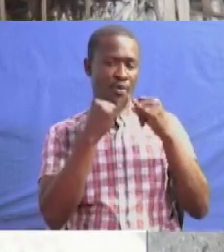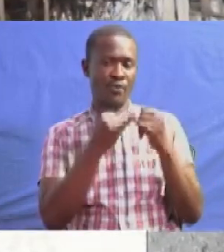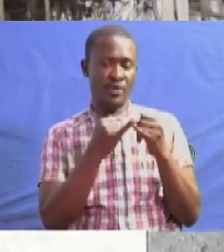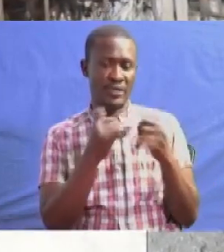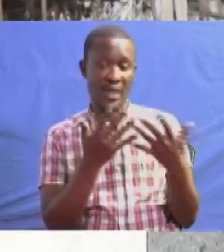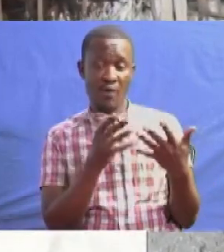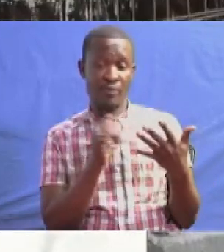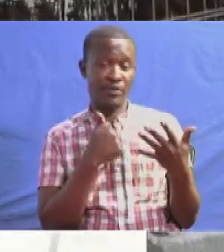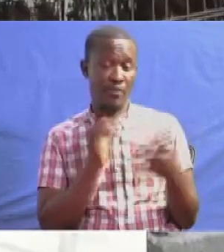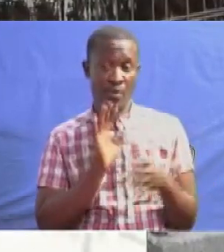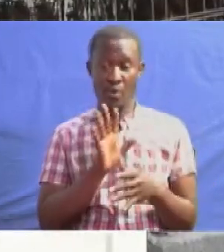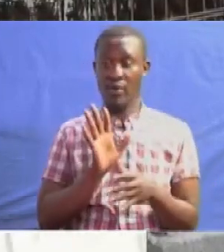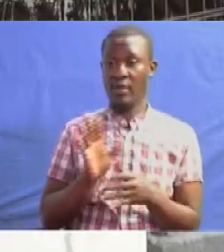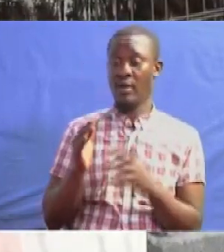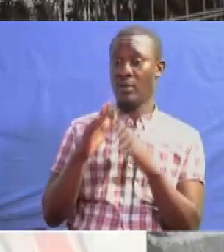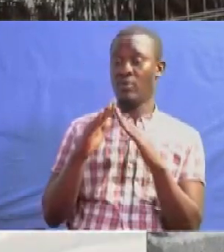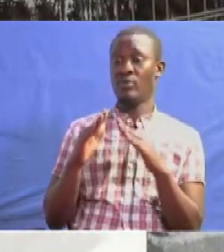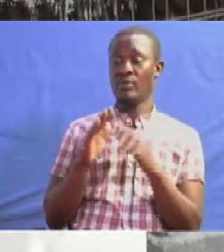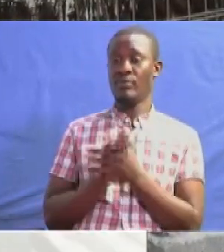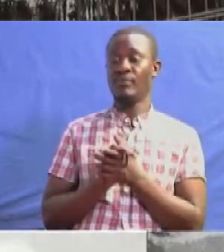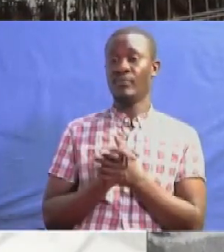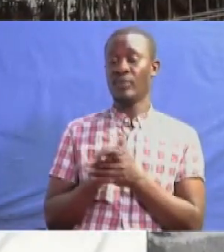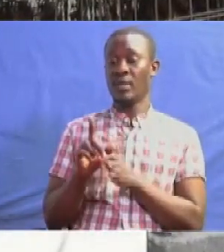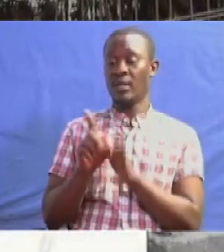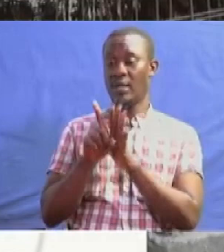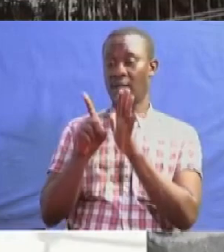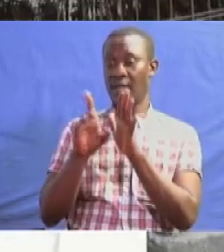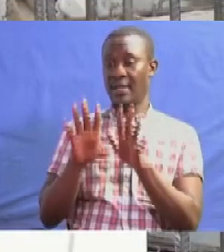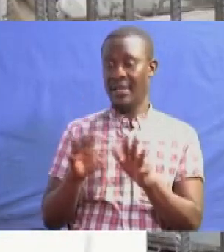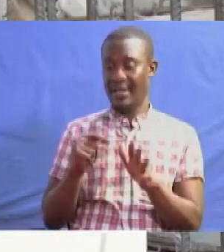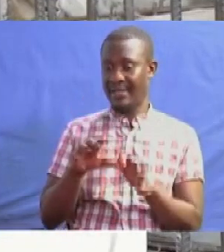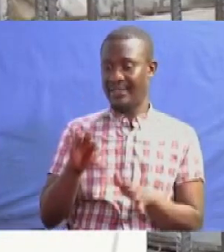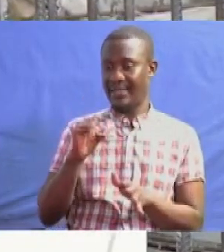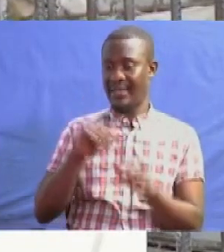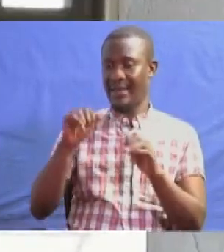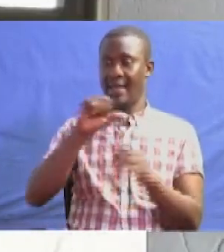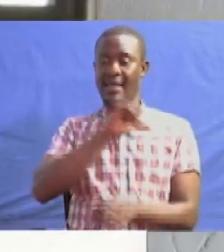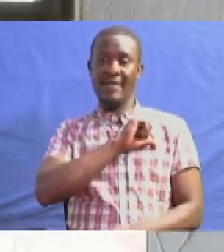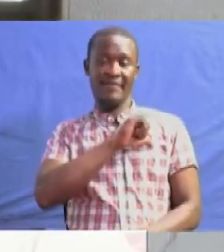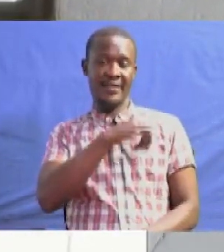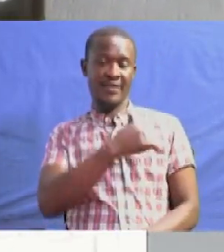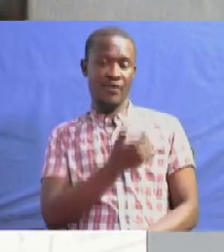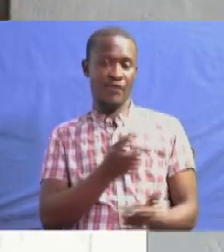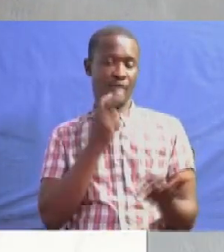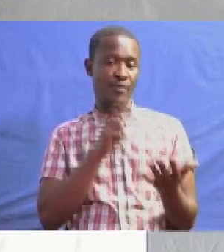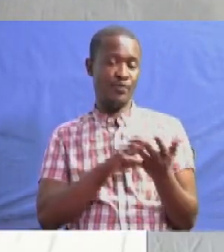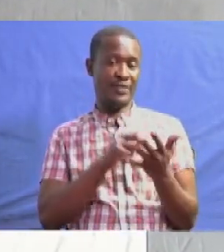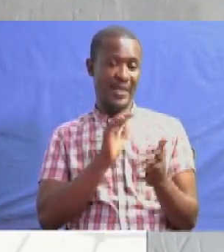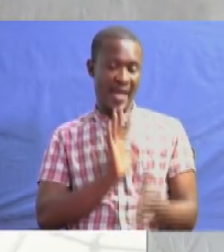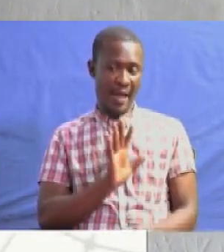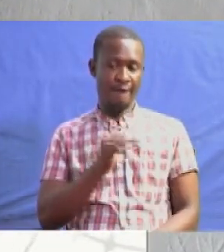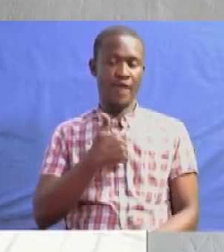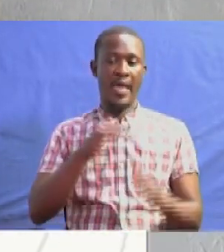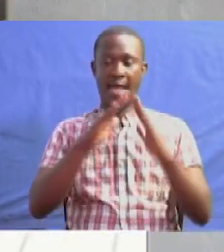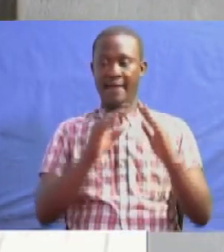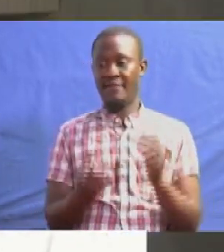to how they can own the houses. The legislator called on the residents to take advantage of the project and own a house, saying they are